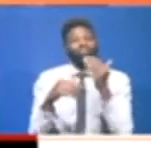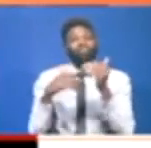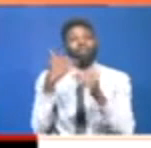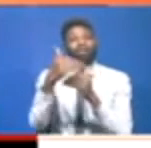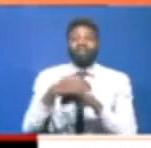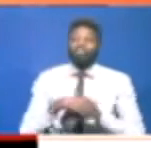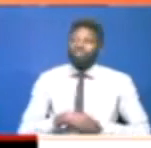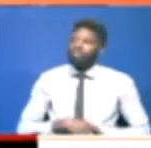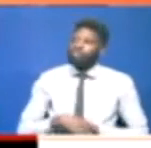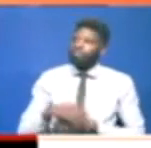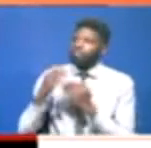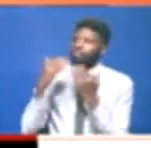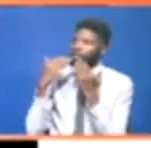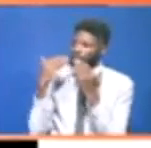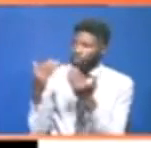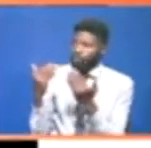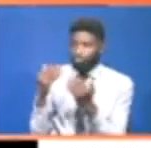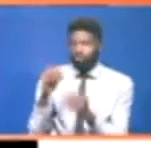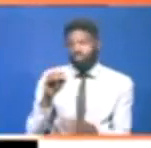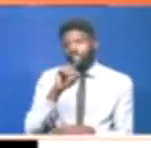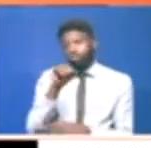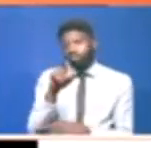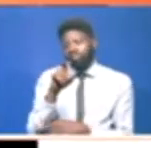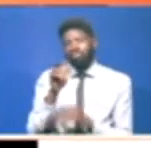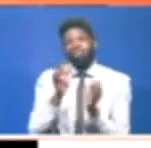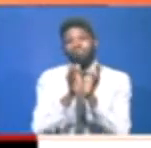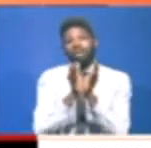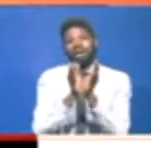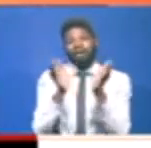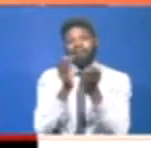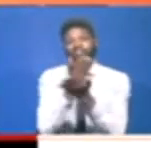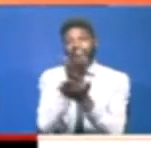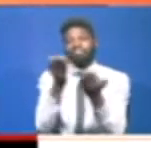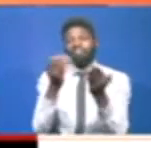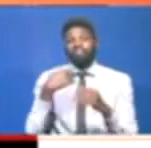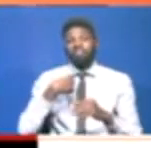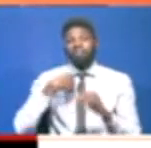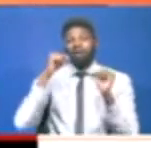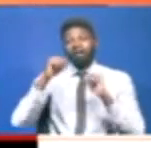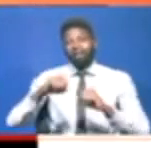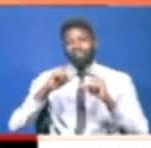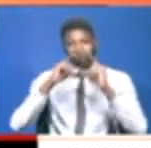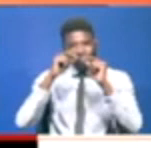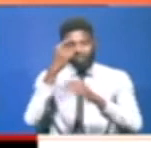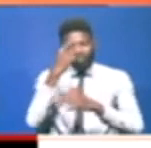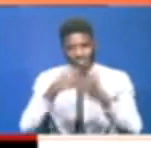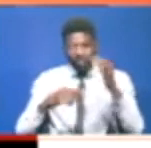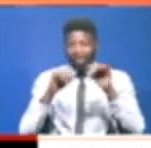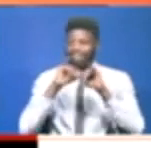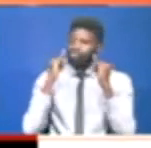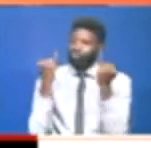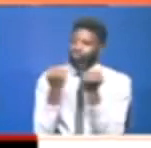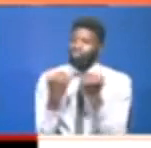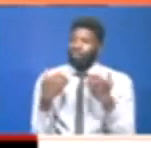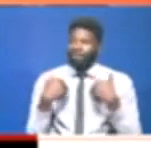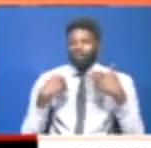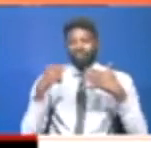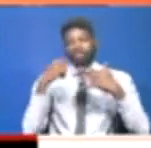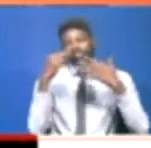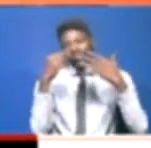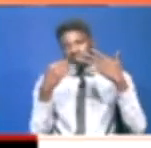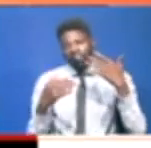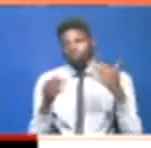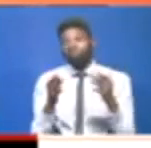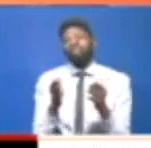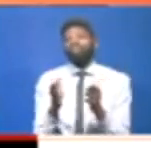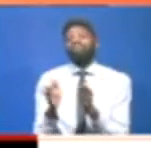you for that question. Actually, for the public, what I can tell them is the Institute has an array of opportunities for them